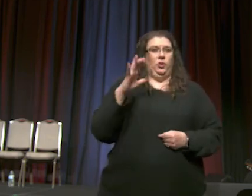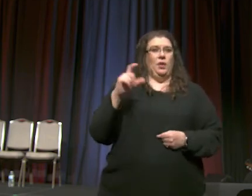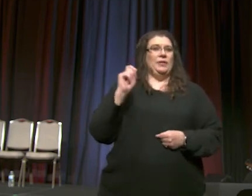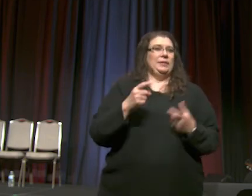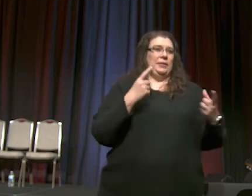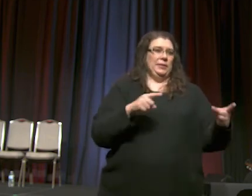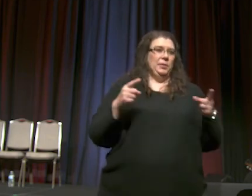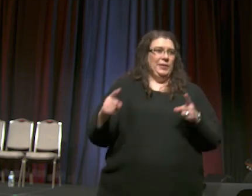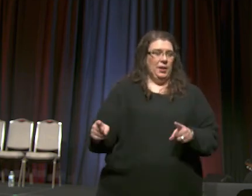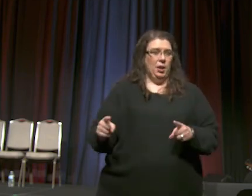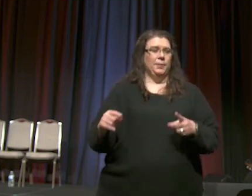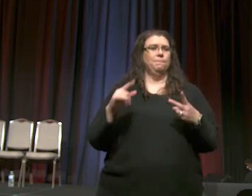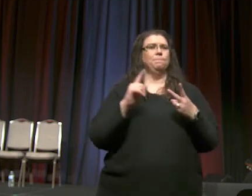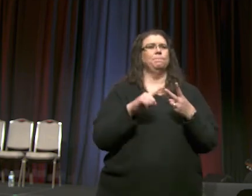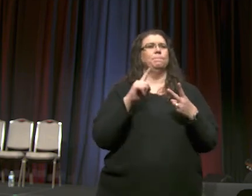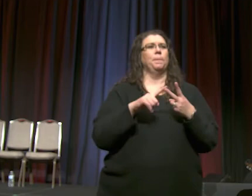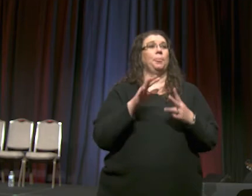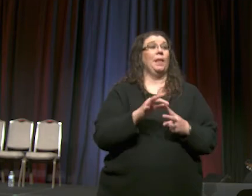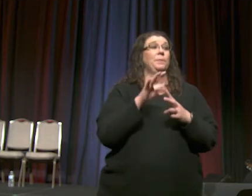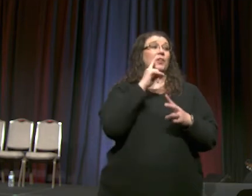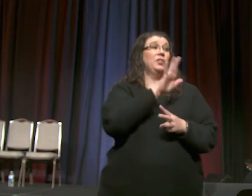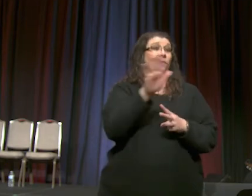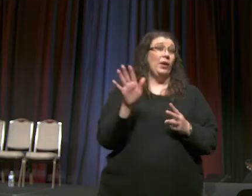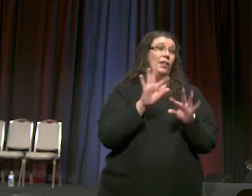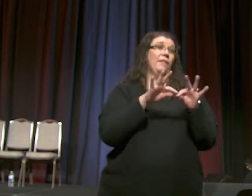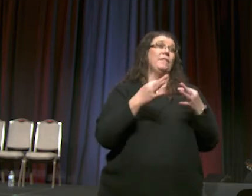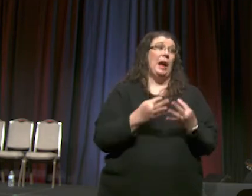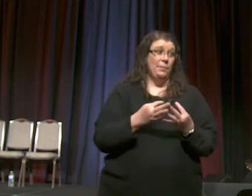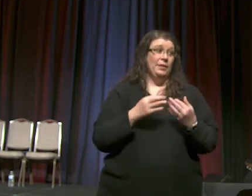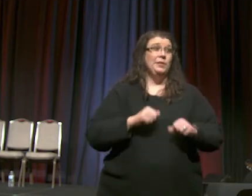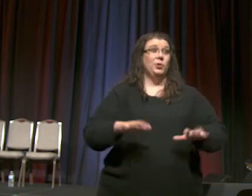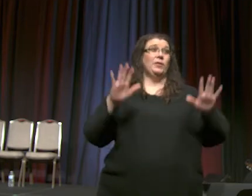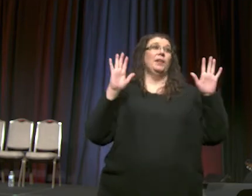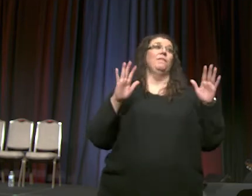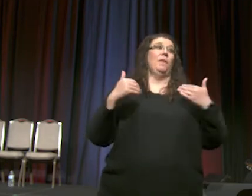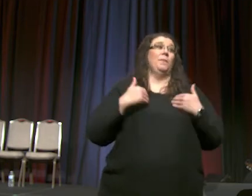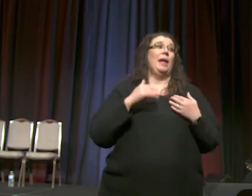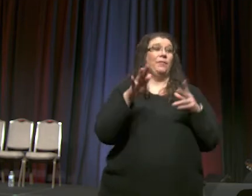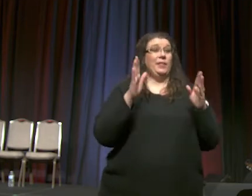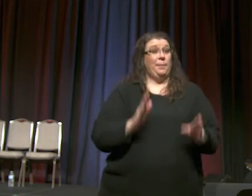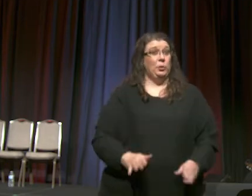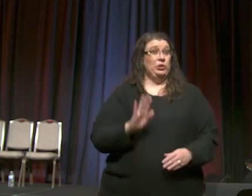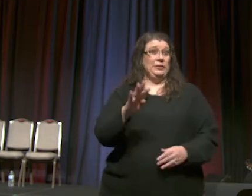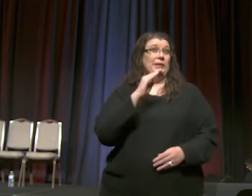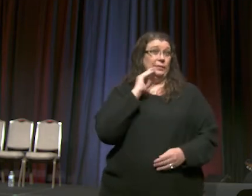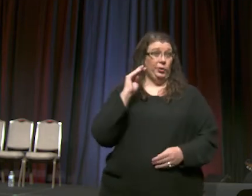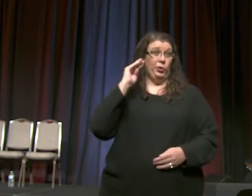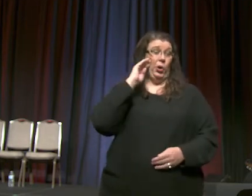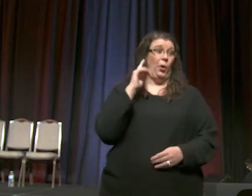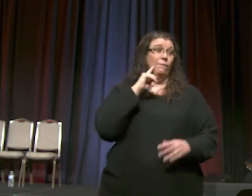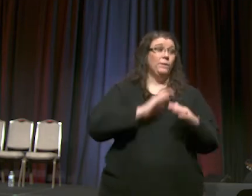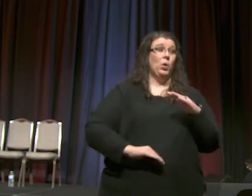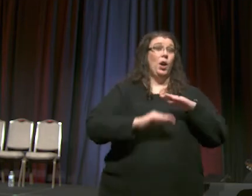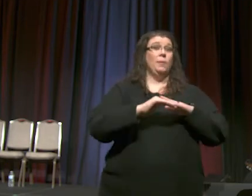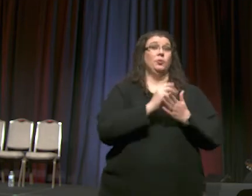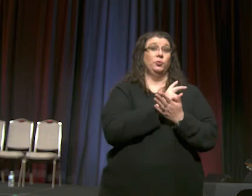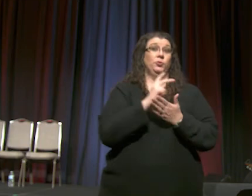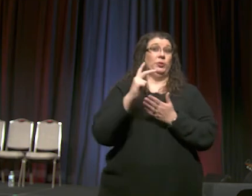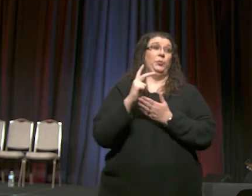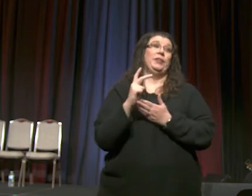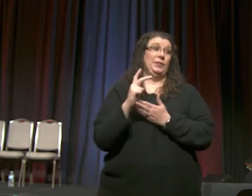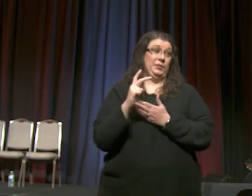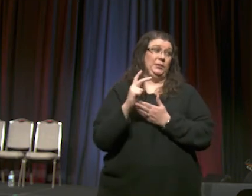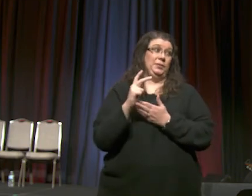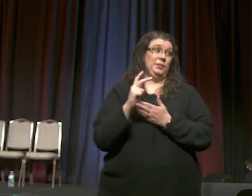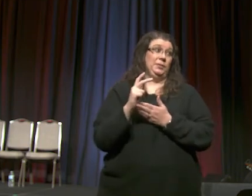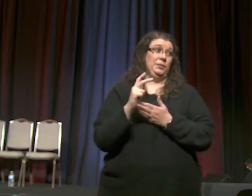be done, and especially for their families who give up having that person at home for up to 3 weeks.